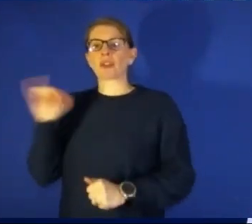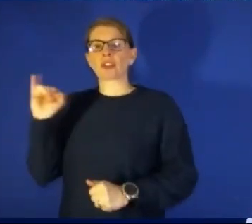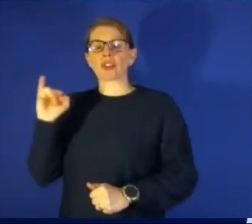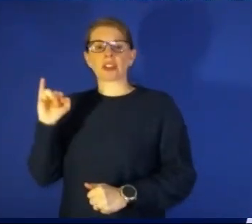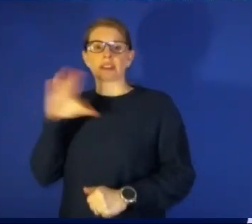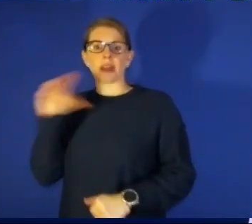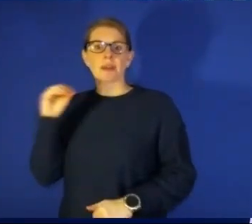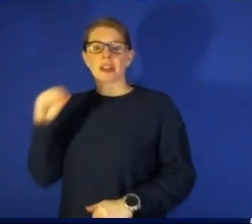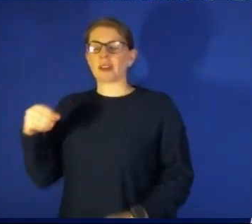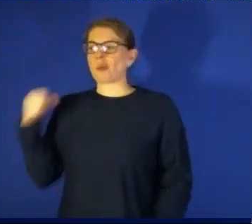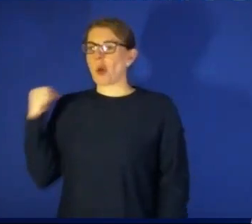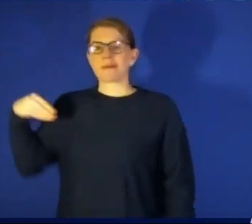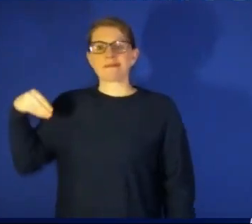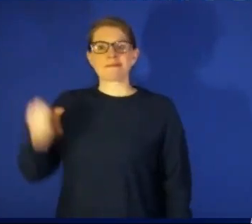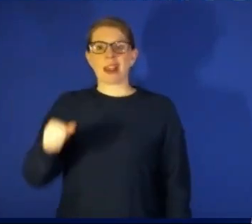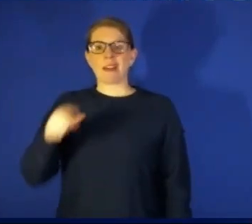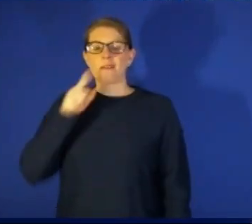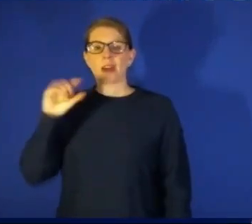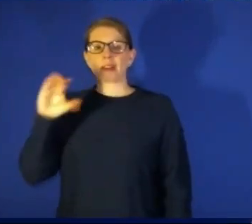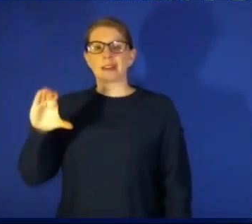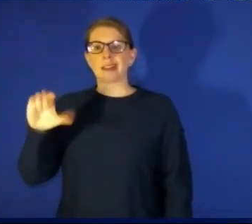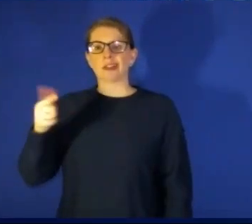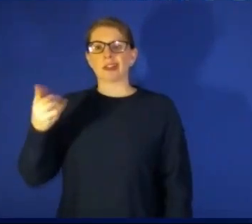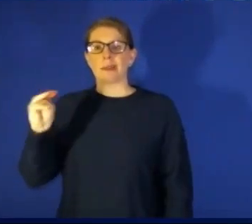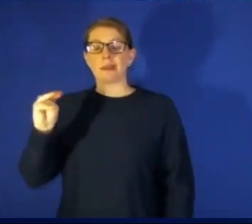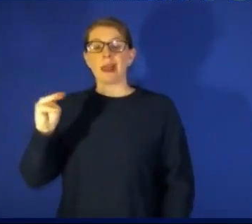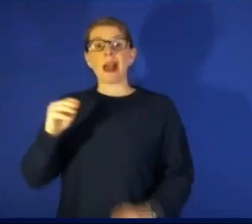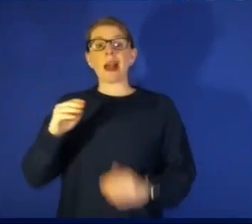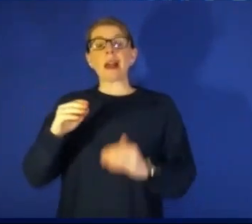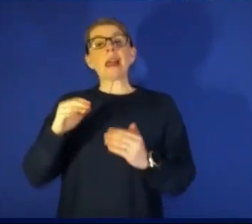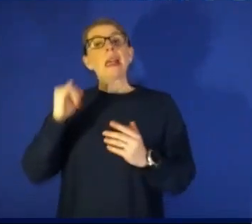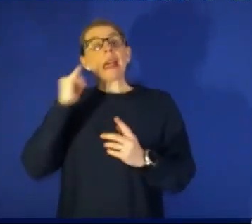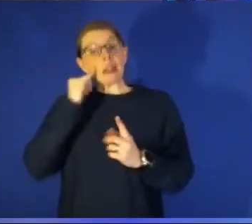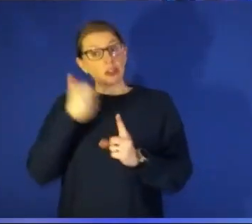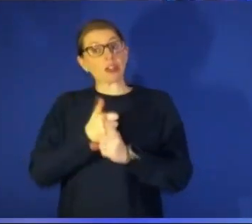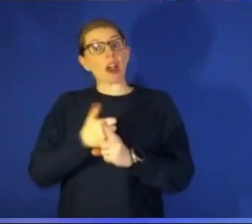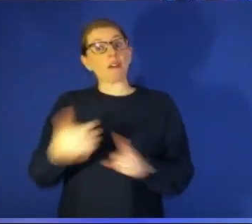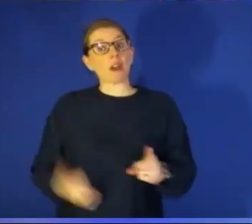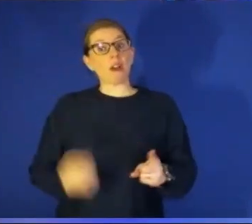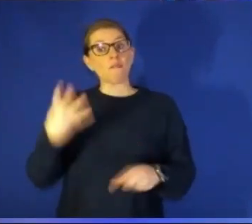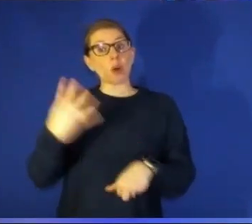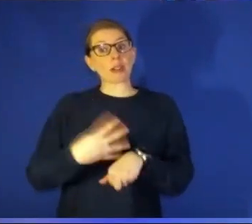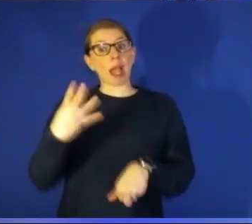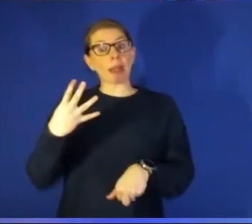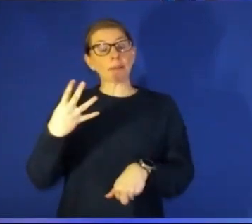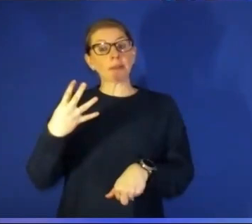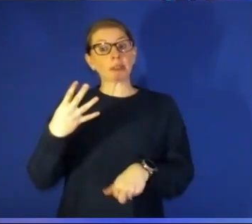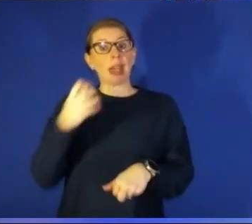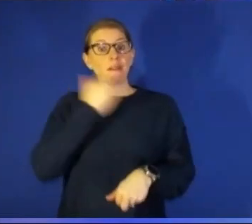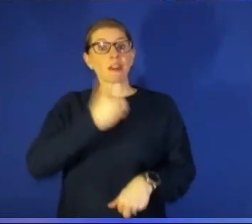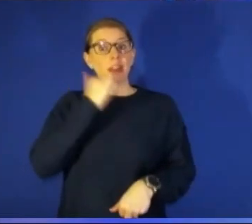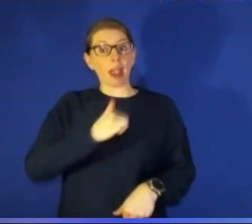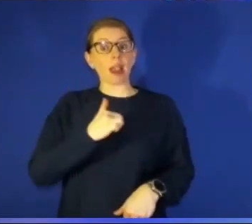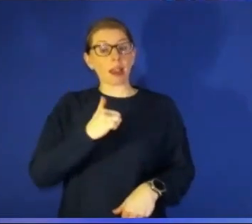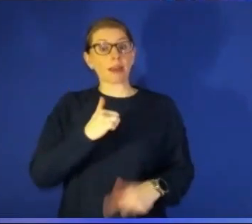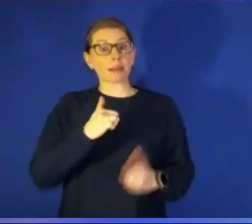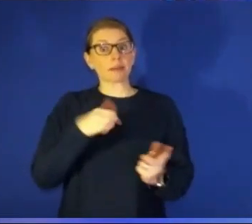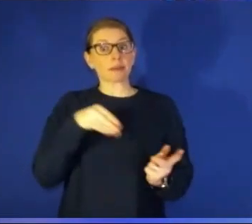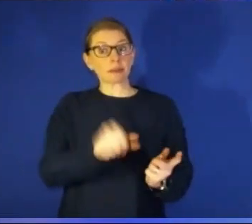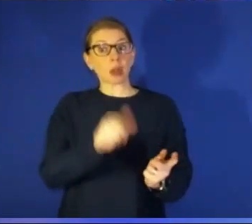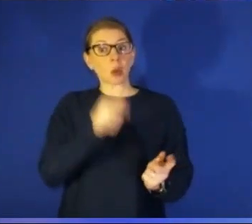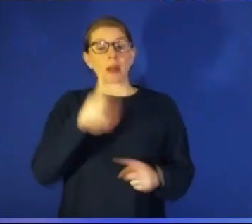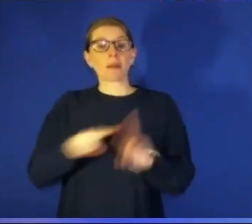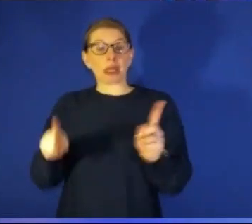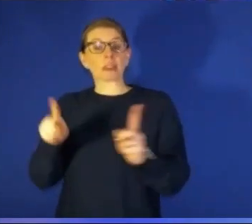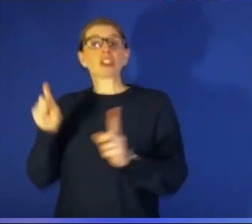continuous glucose monitor unless you're taking 4 shots a day of insulin. And you think they should cover that? Yes. Okay. So here's this person